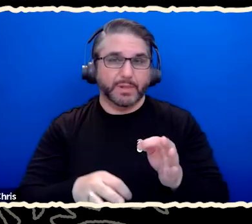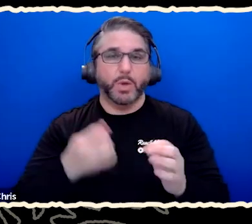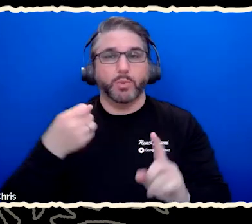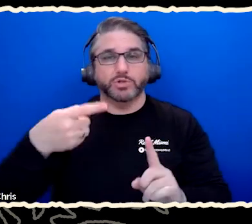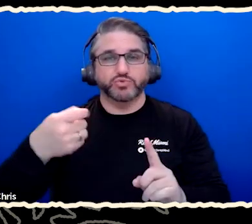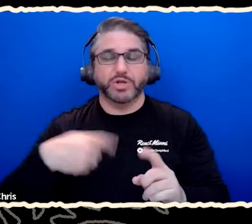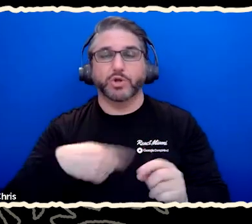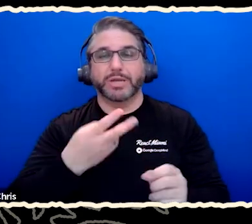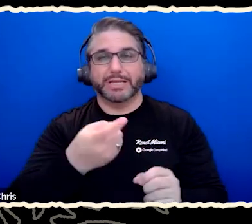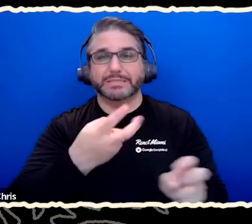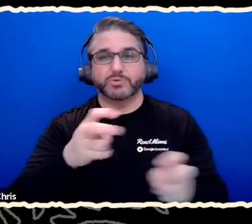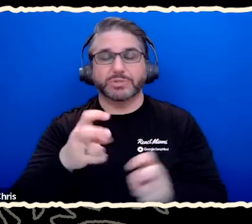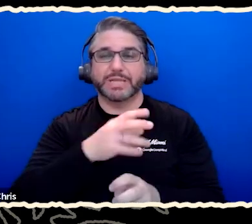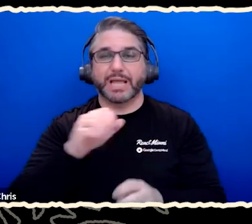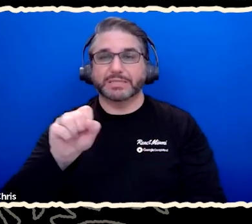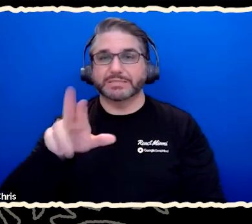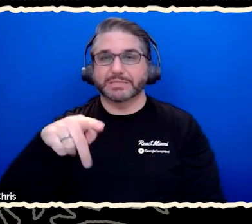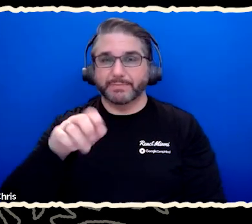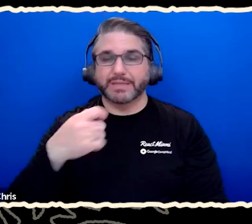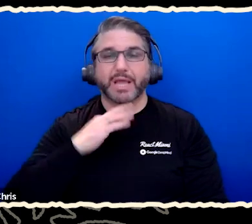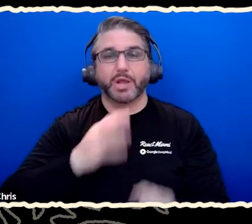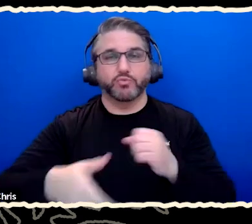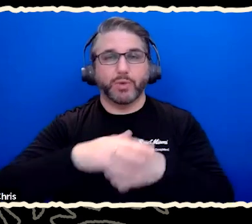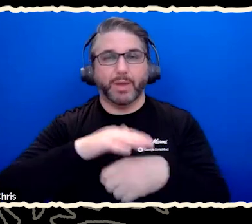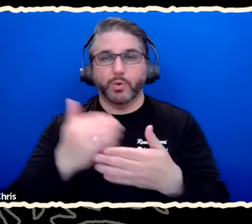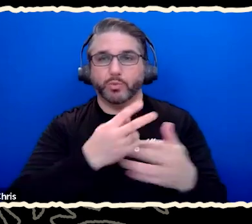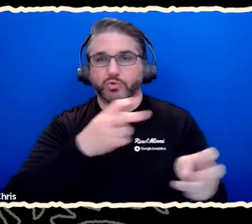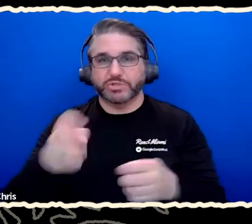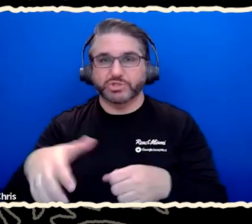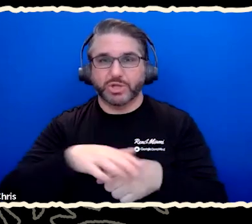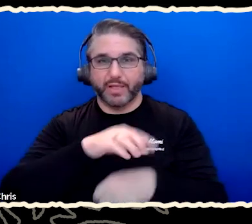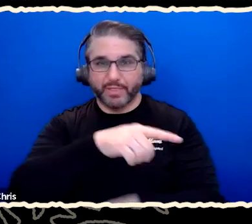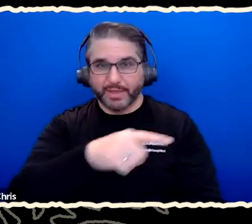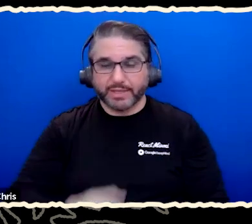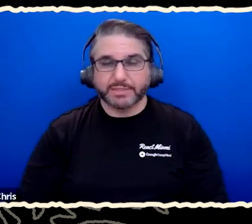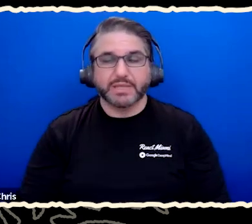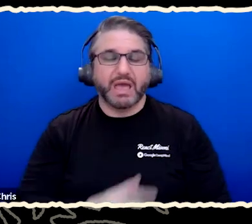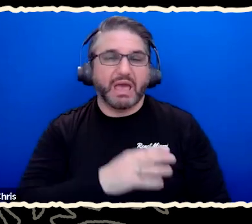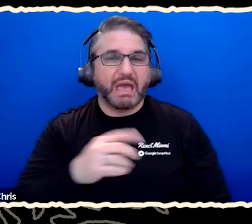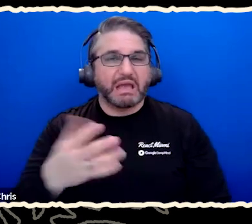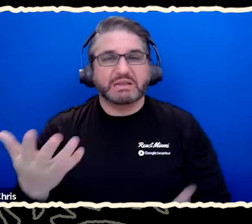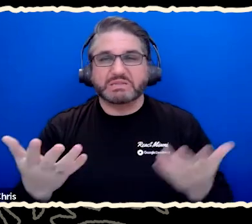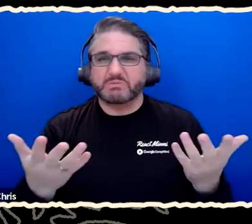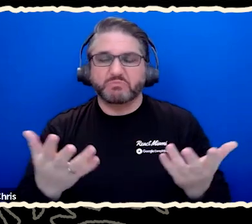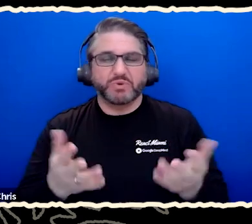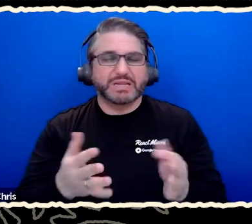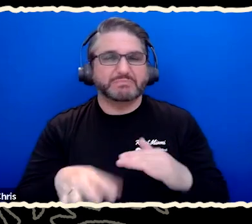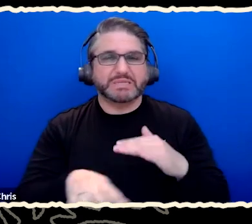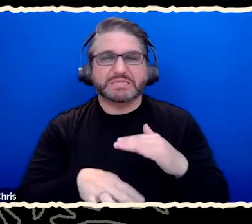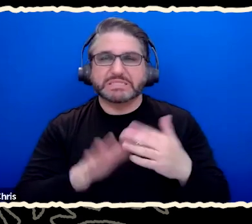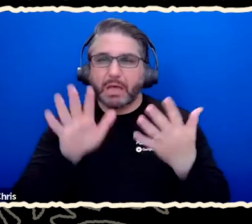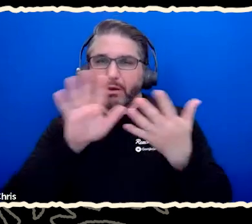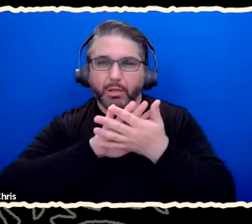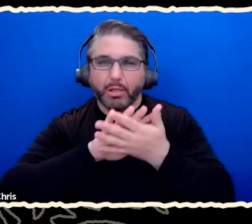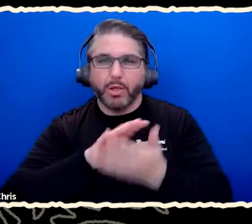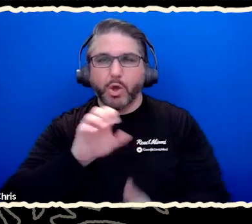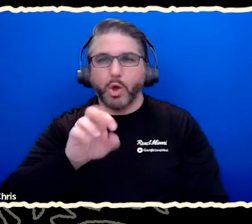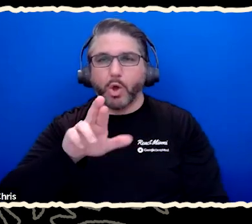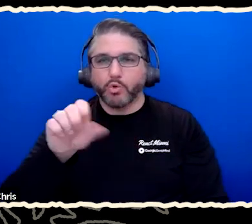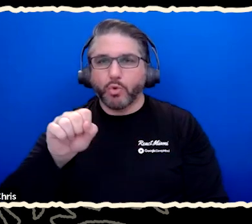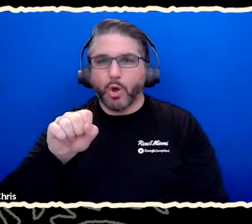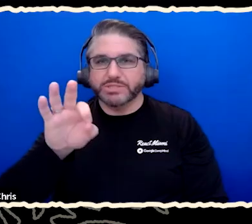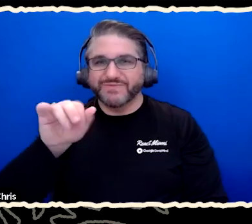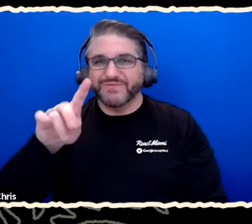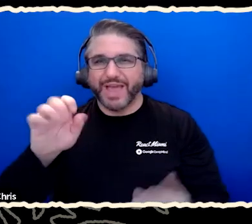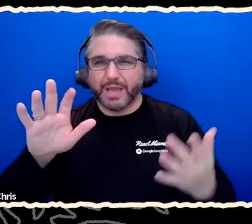And I'm using Suspense, so I can wrap a view transition around this. And it's a pretty subtle crossfade right now. You might not even see